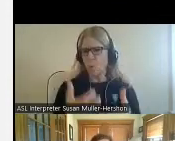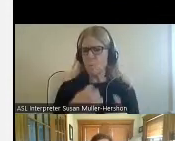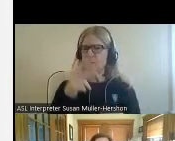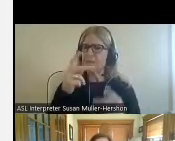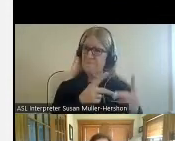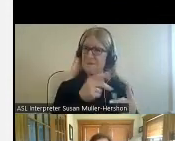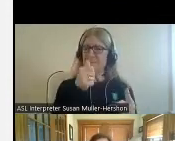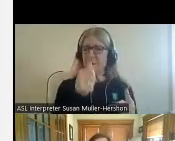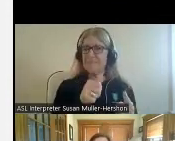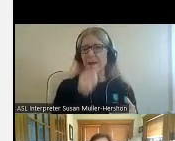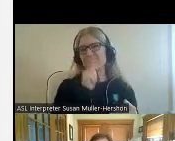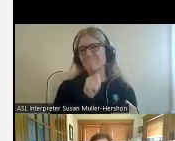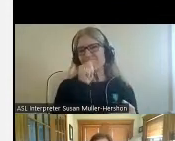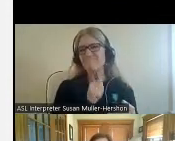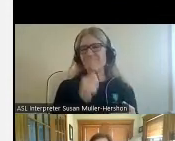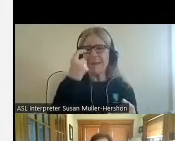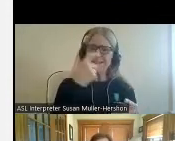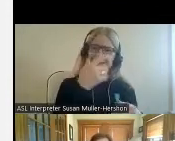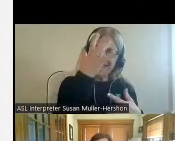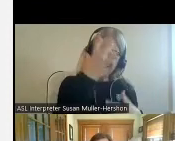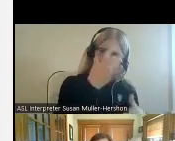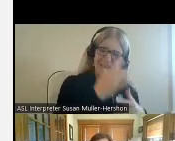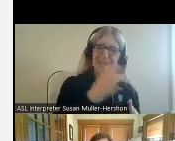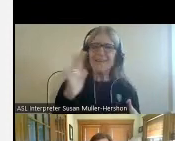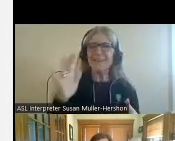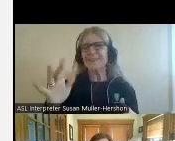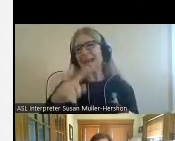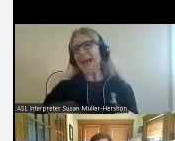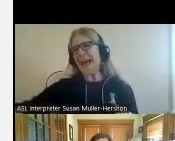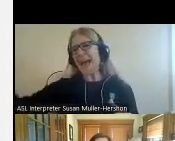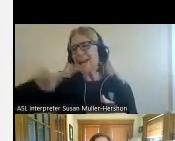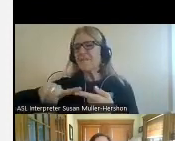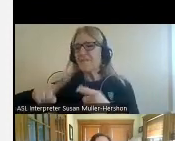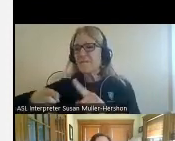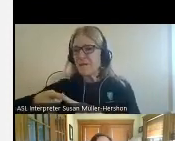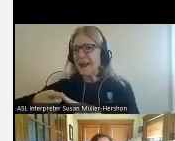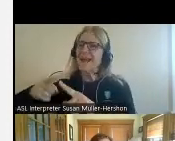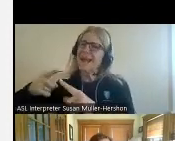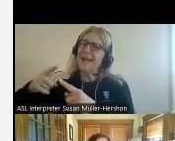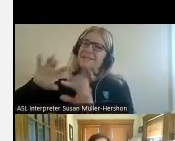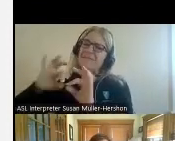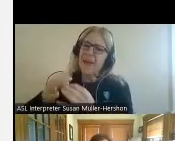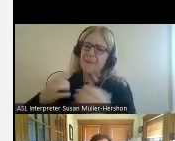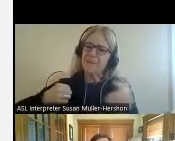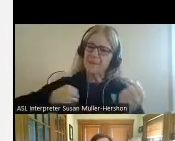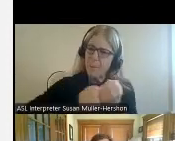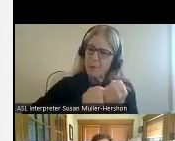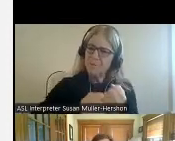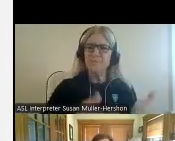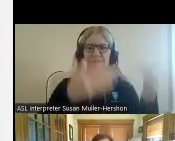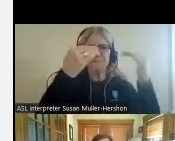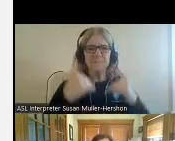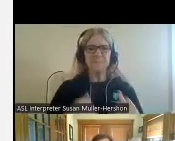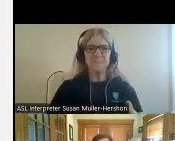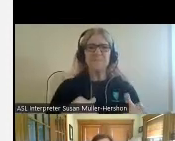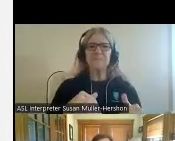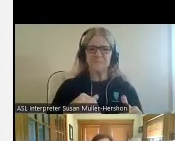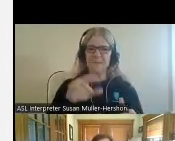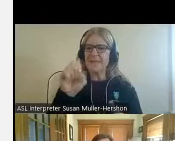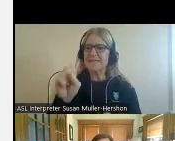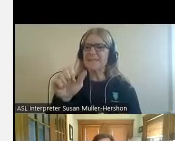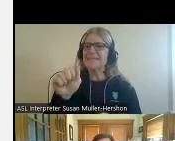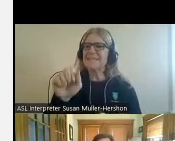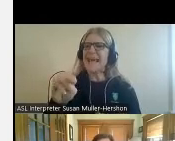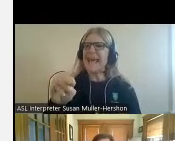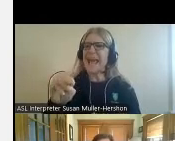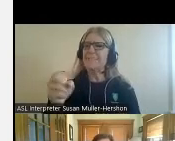mental illness, as well as family members or friends supporting those individuals. SAMHSA is a government agency that